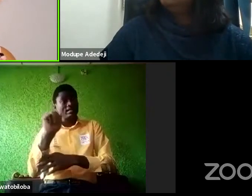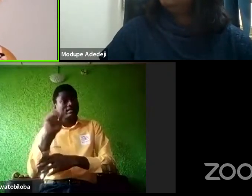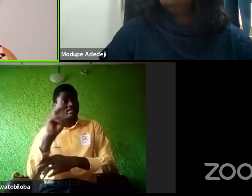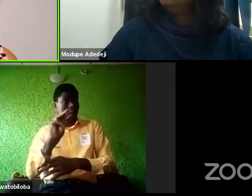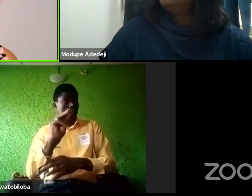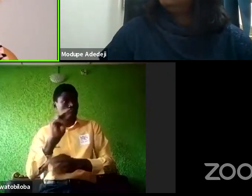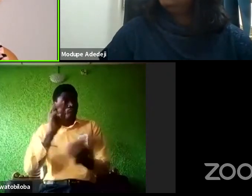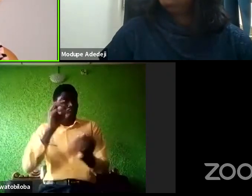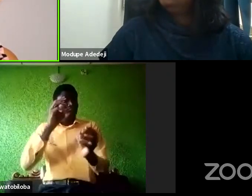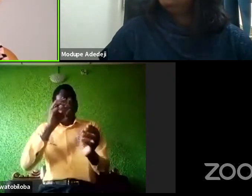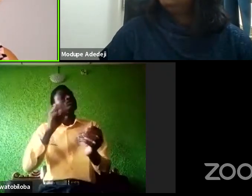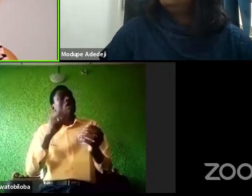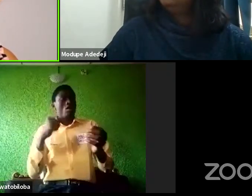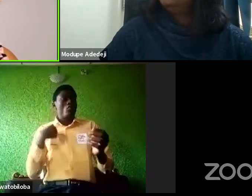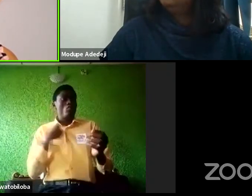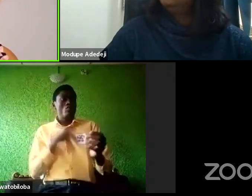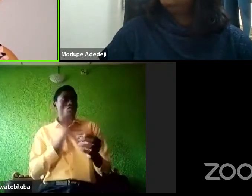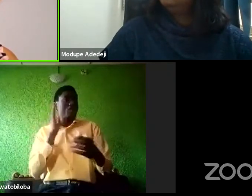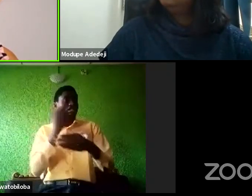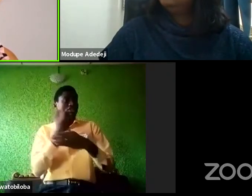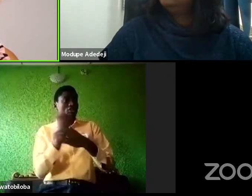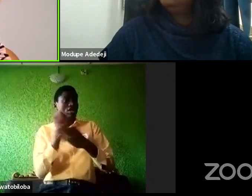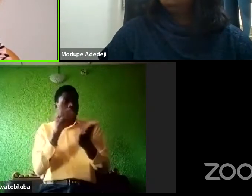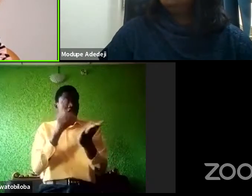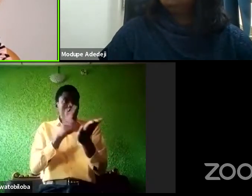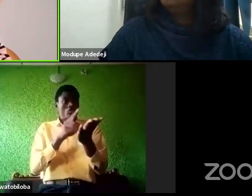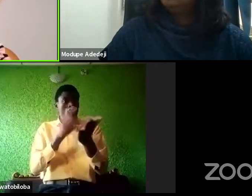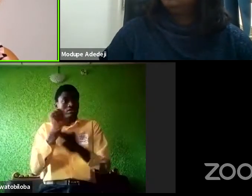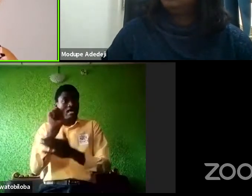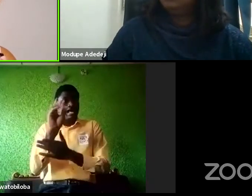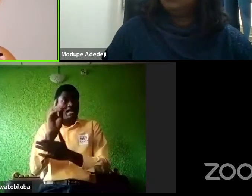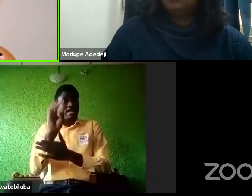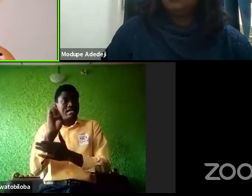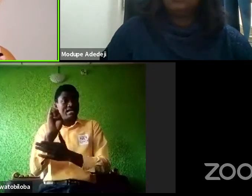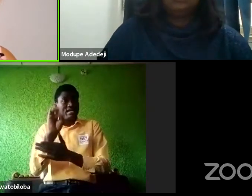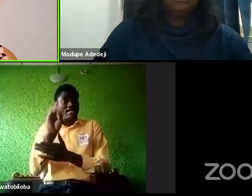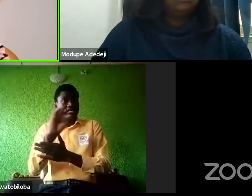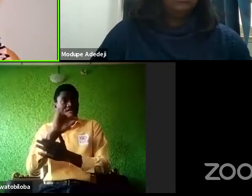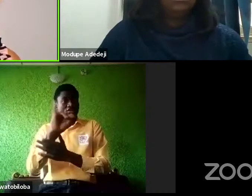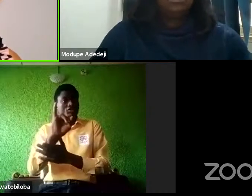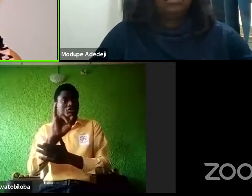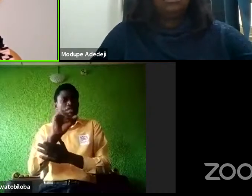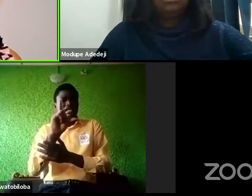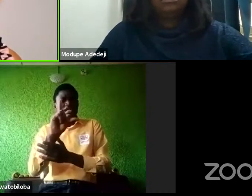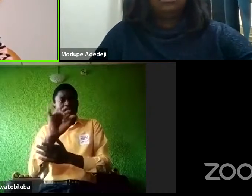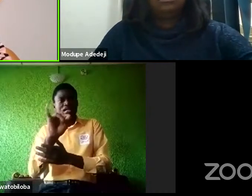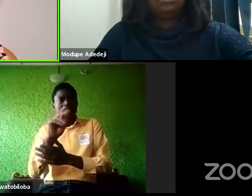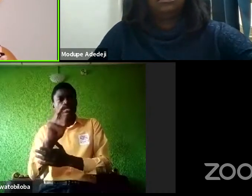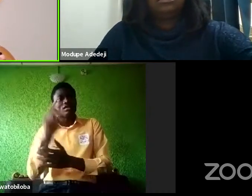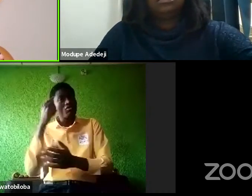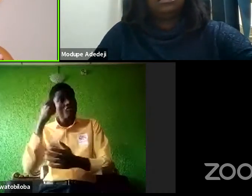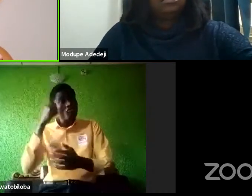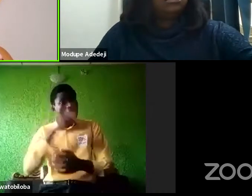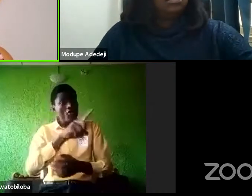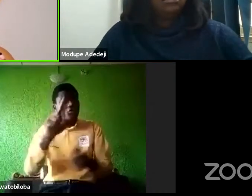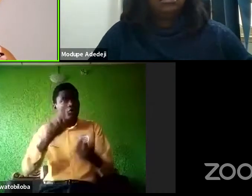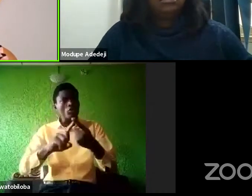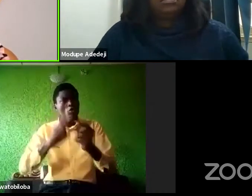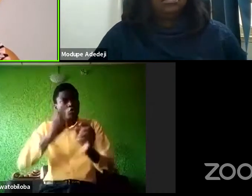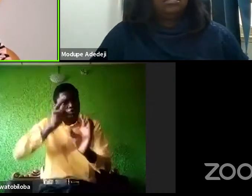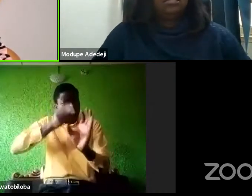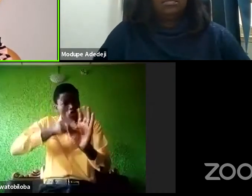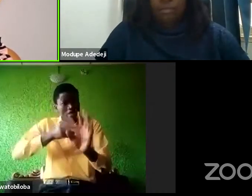both the Facebook Live and the YouTube Live. Please join our Telegram page so that you can be a part of community that gets